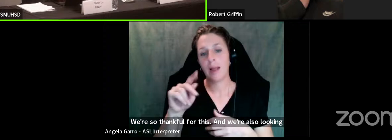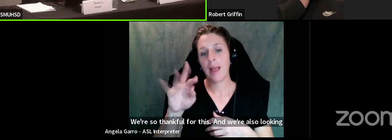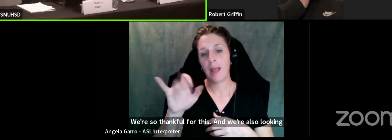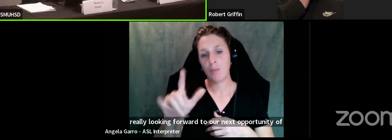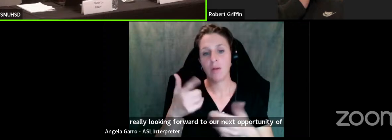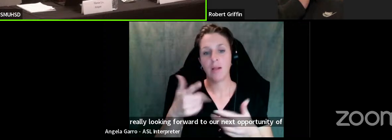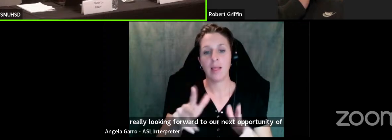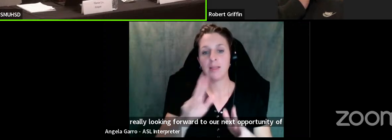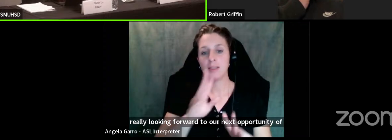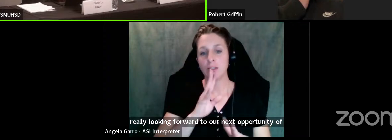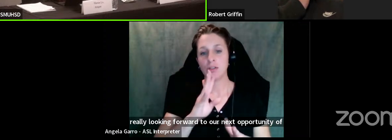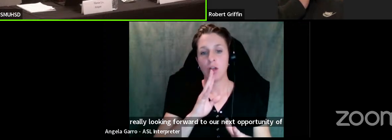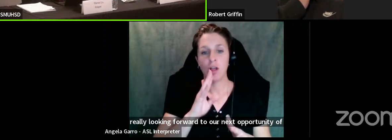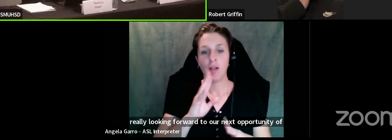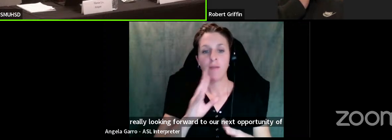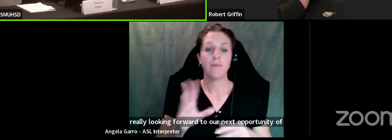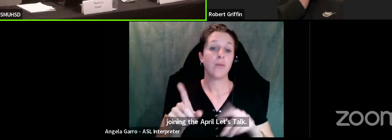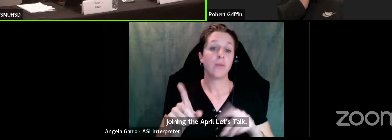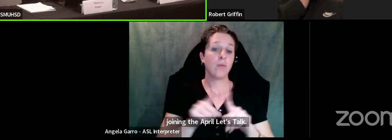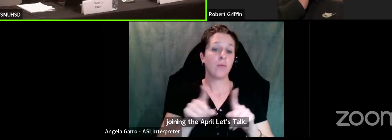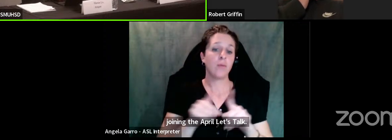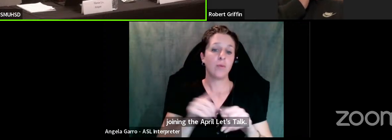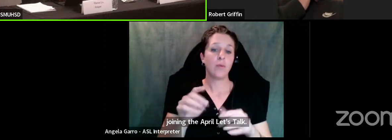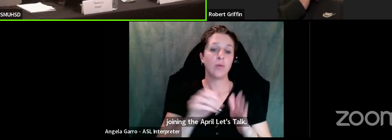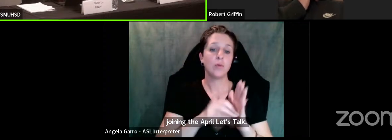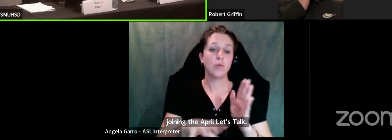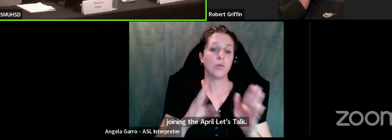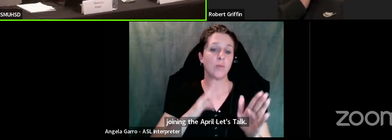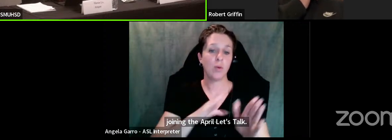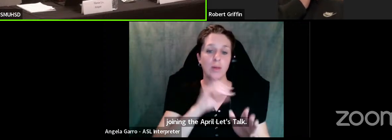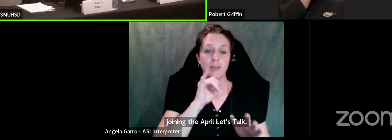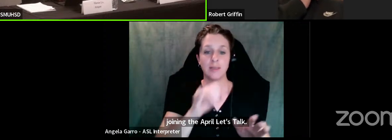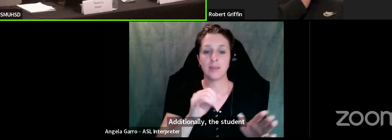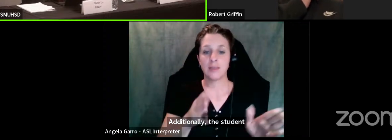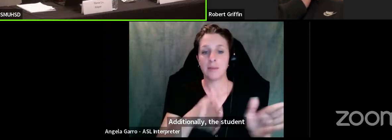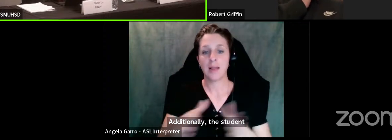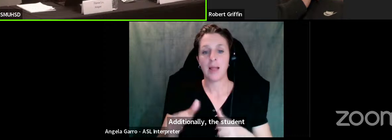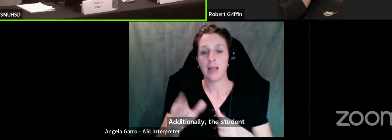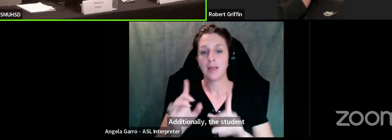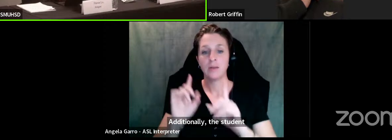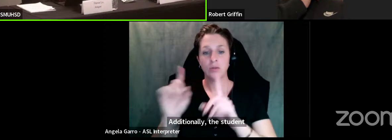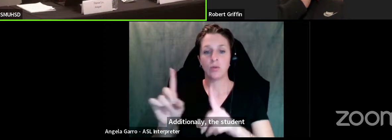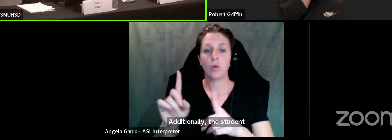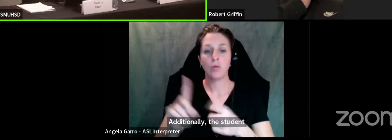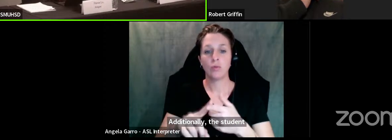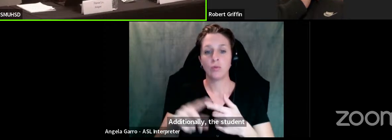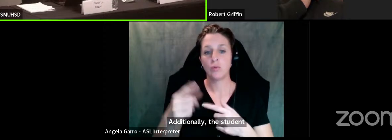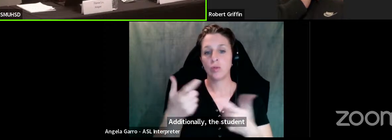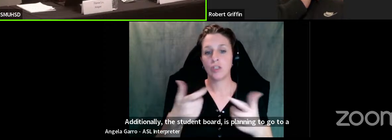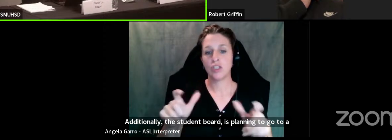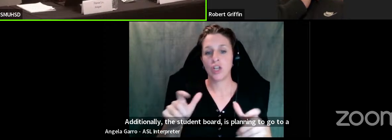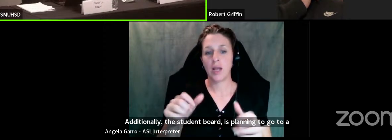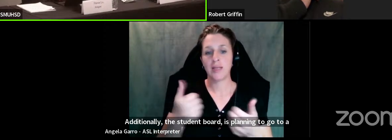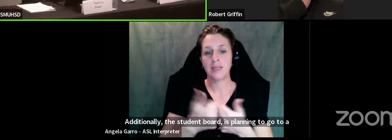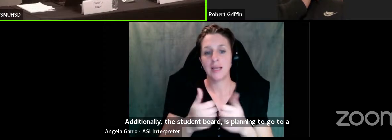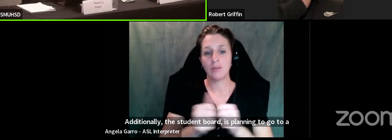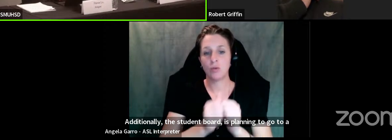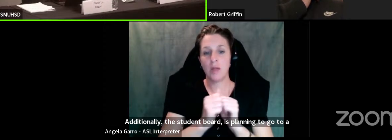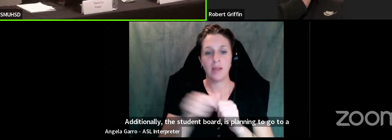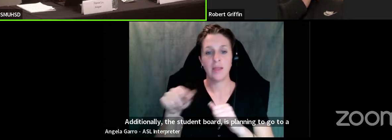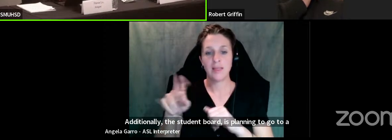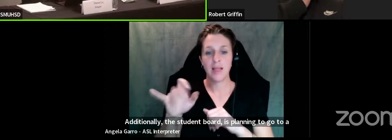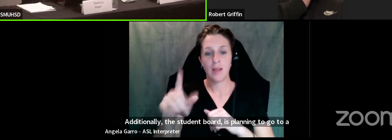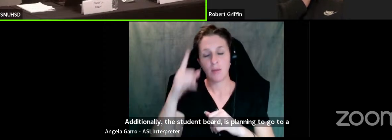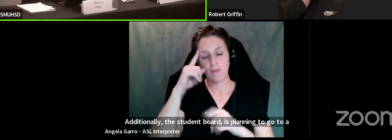Talk. Additionally, the student board is planning to go to a Giants game together this April for some